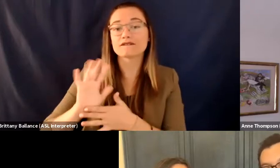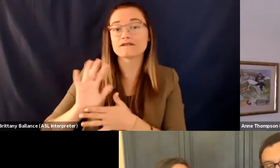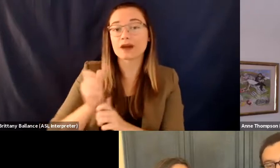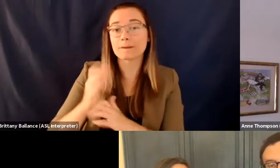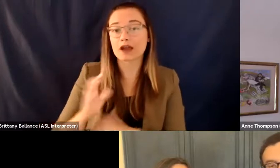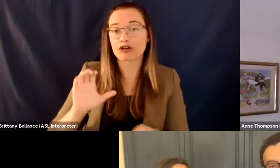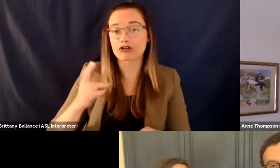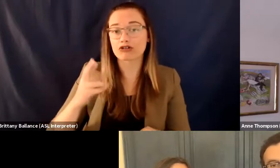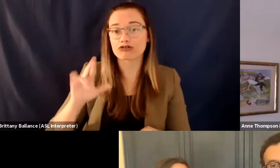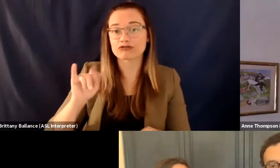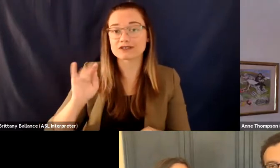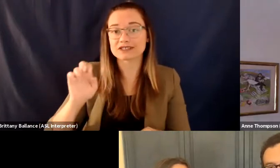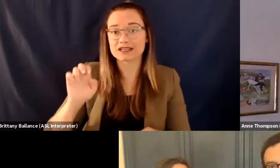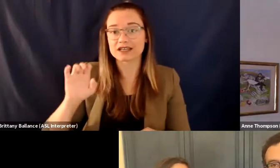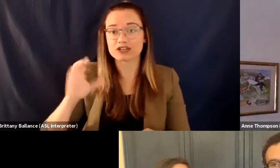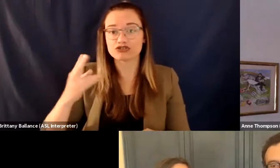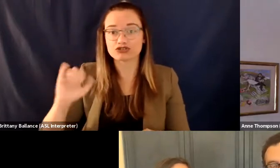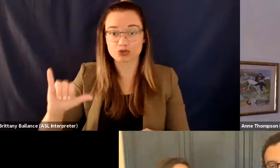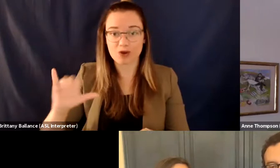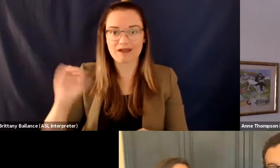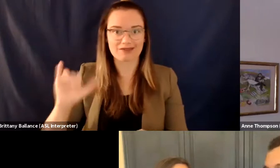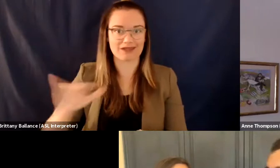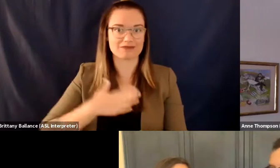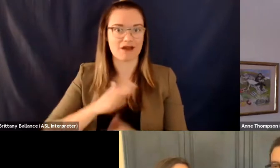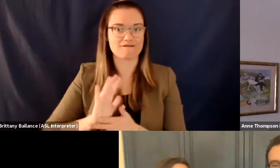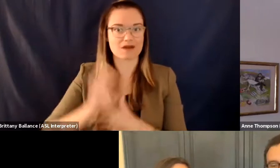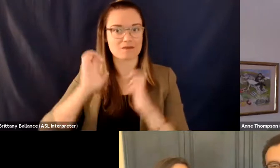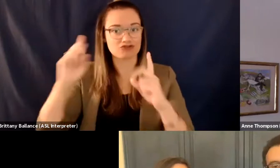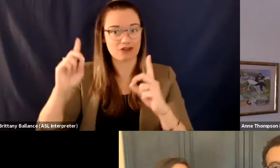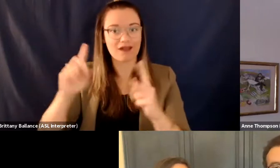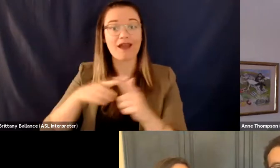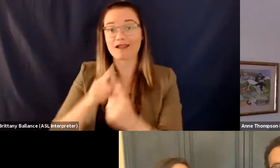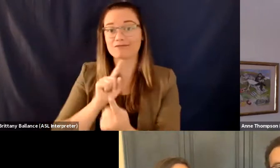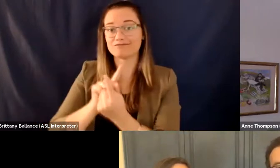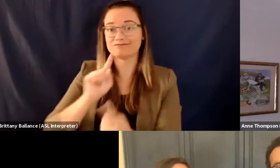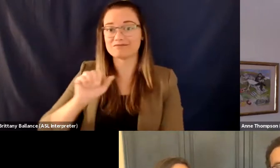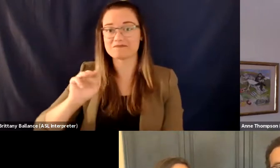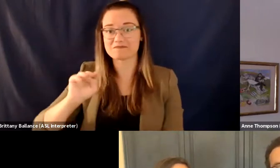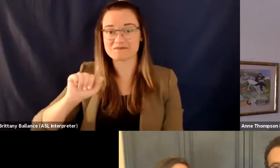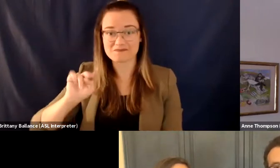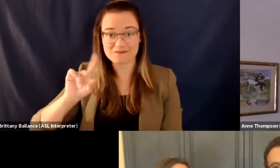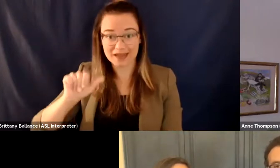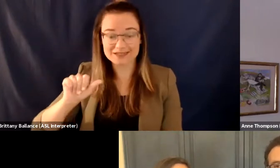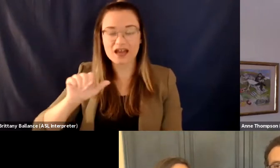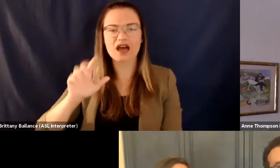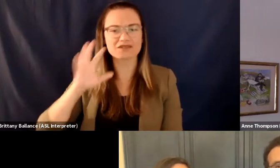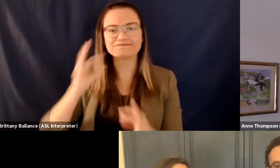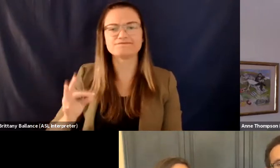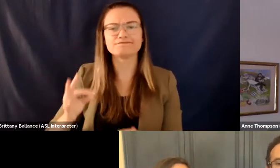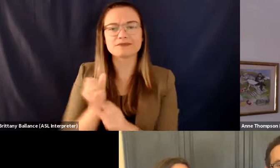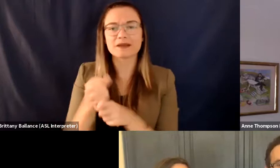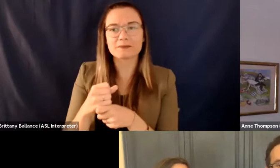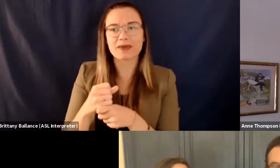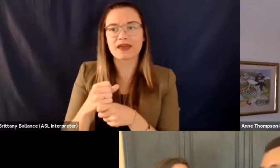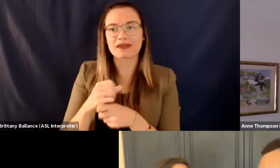then Barbara Koppel. And that was my film education. And then I met Amanda and decided I would try to make direct